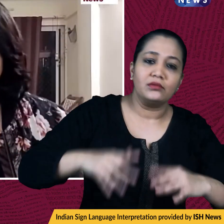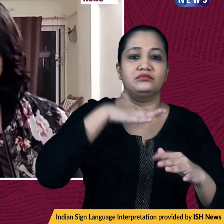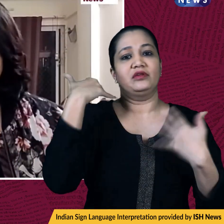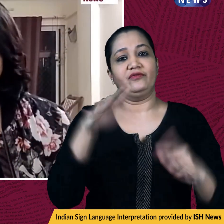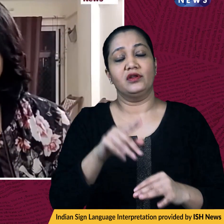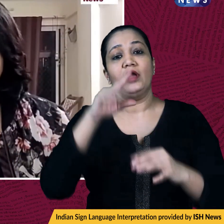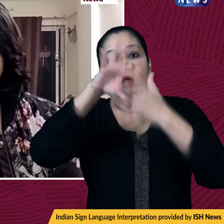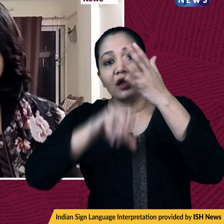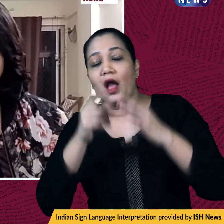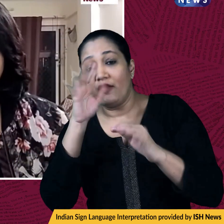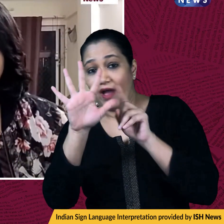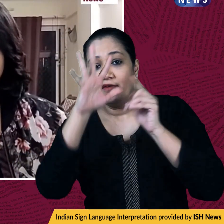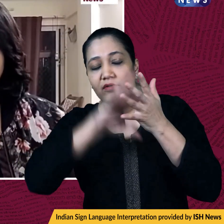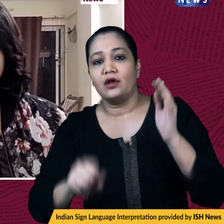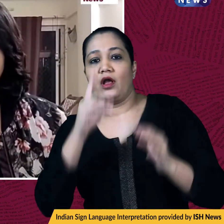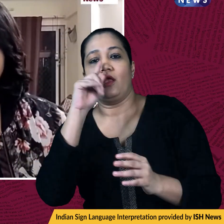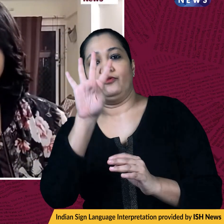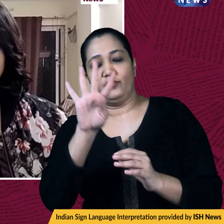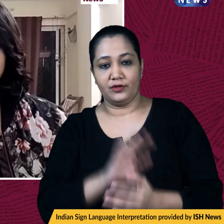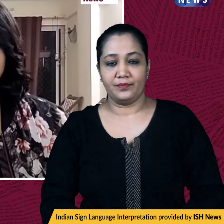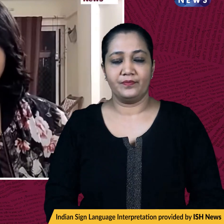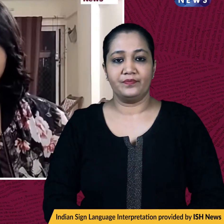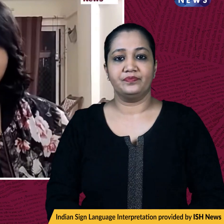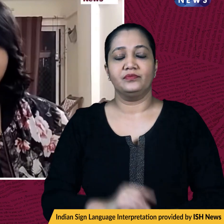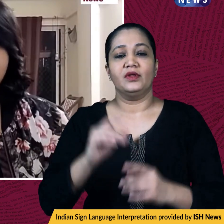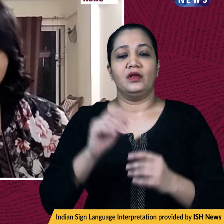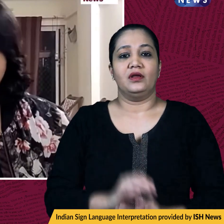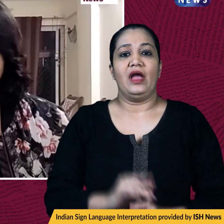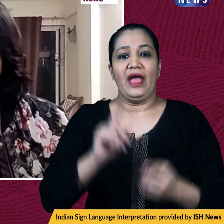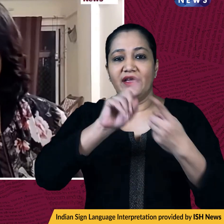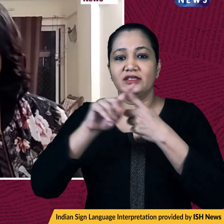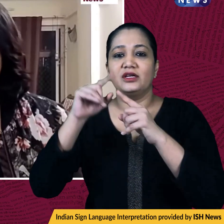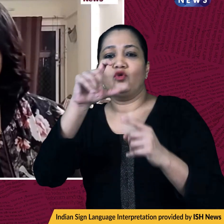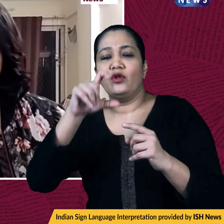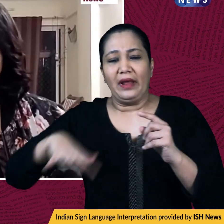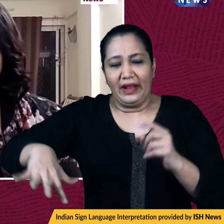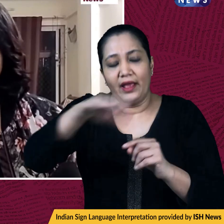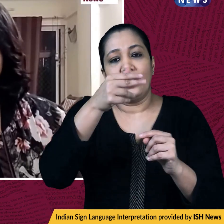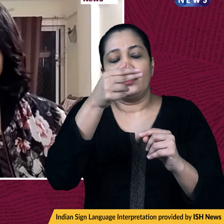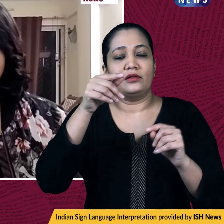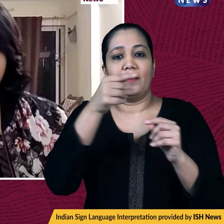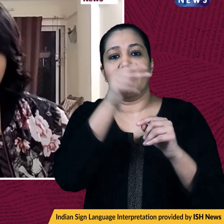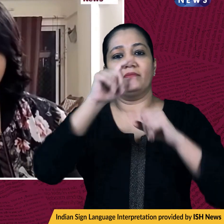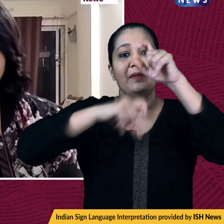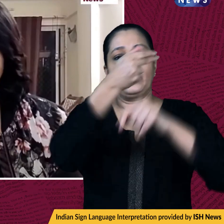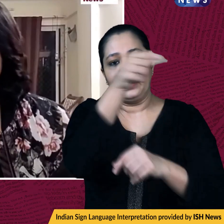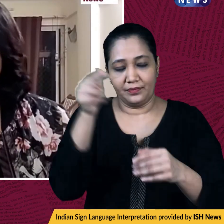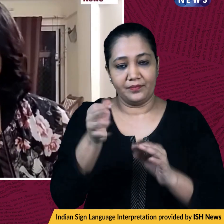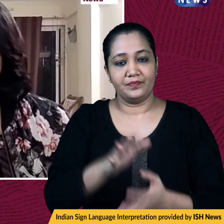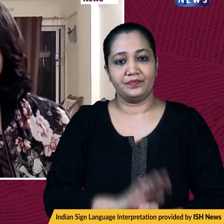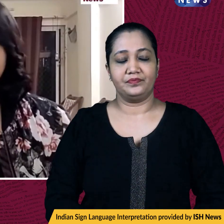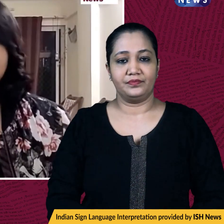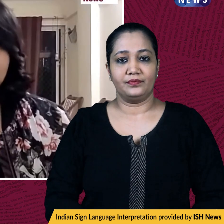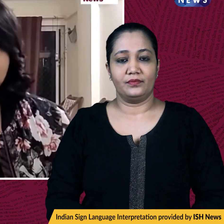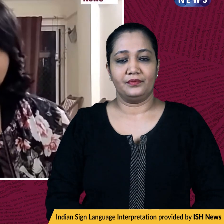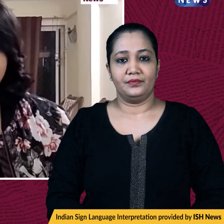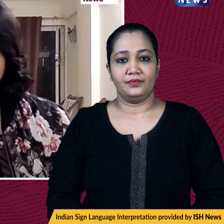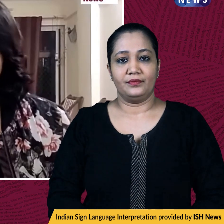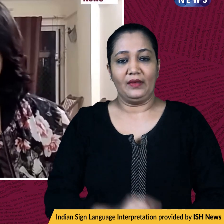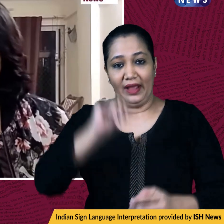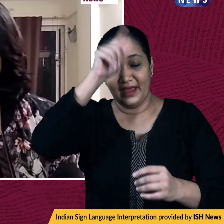accused named in the FIR have been caught. Now, the DCW in a statement has, as of today, said, and I quote, the Delhi police has yet